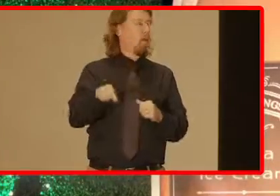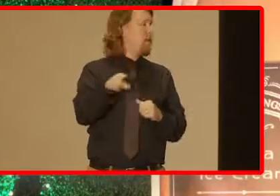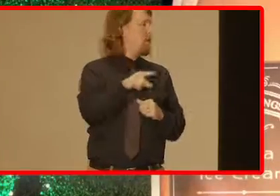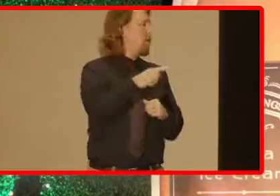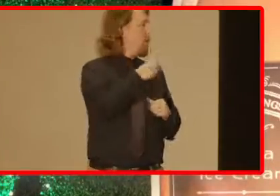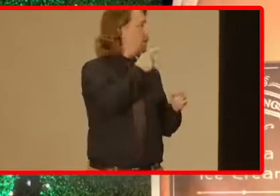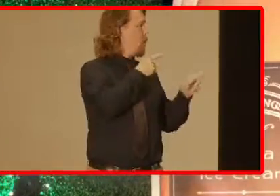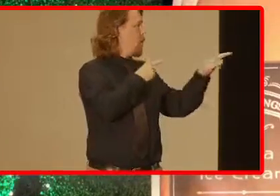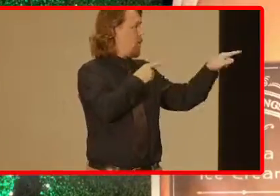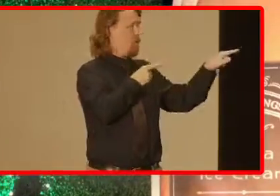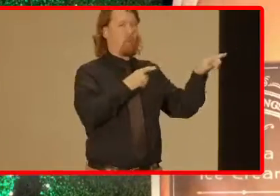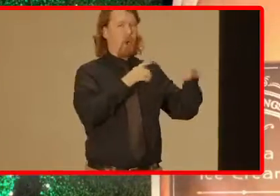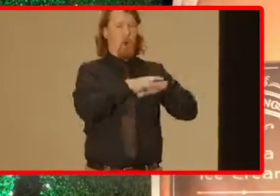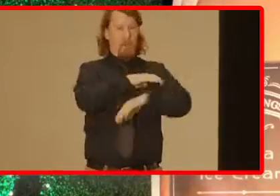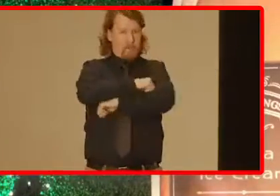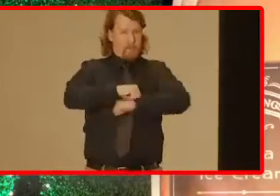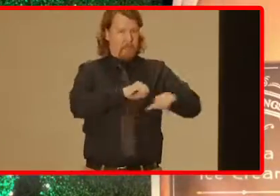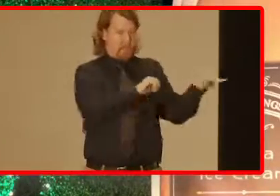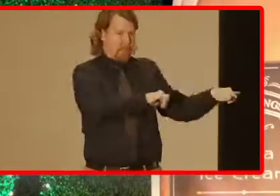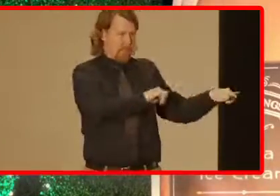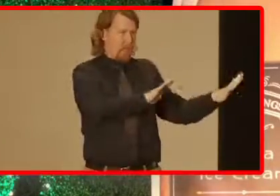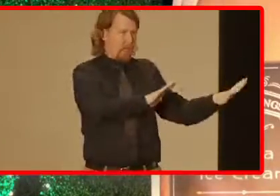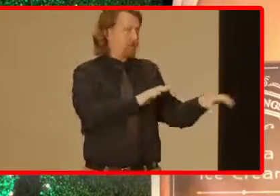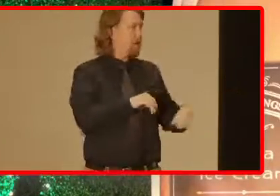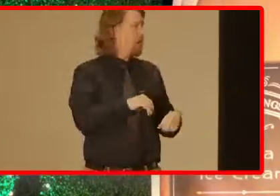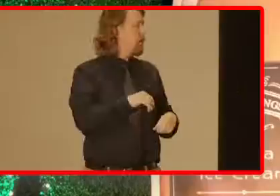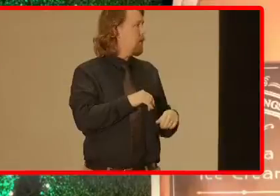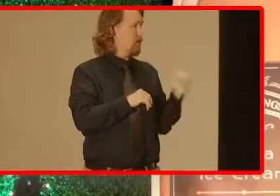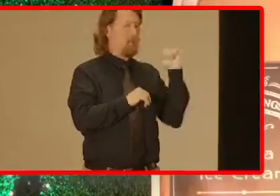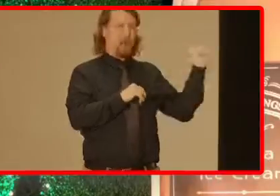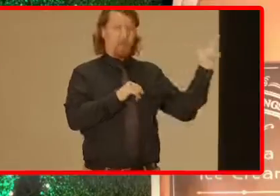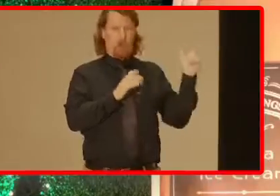stage. And as everyone here has spoken,